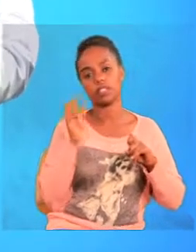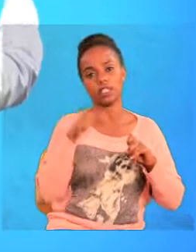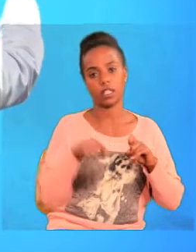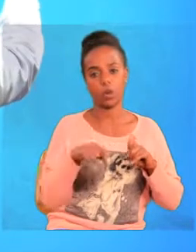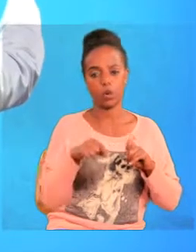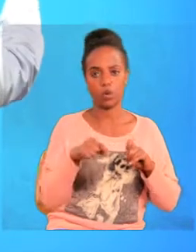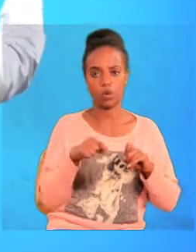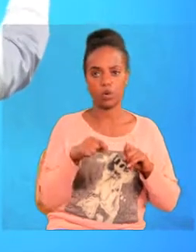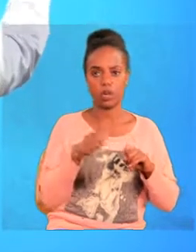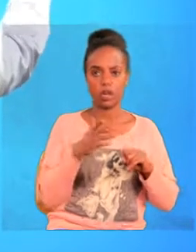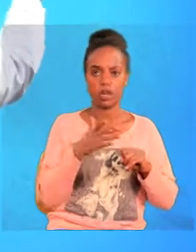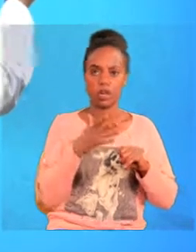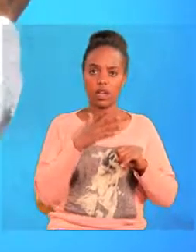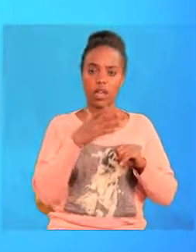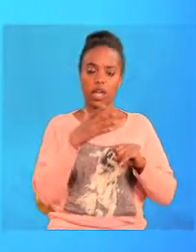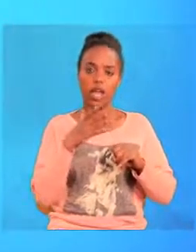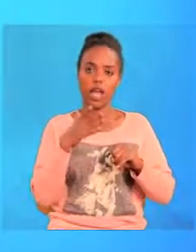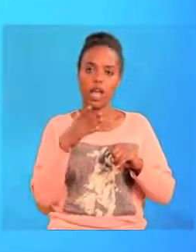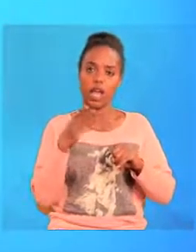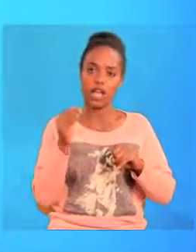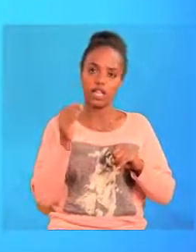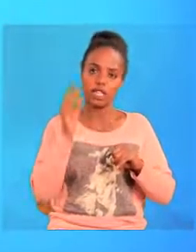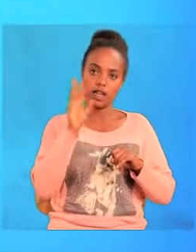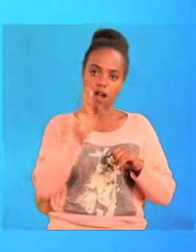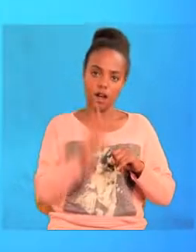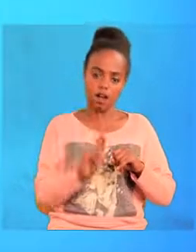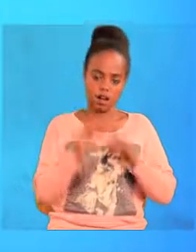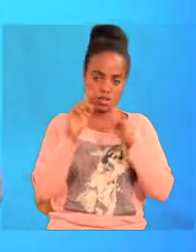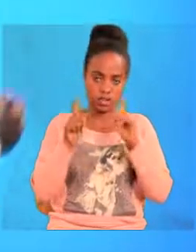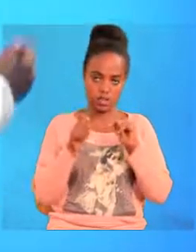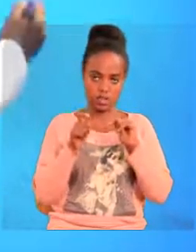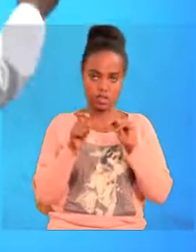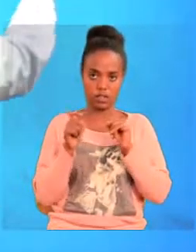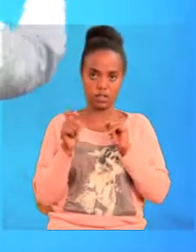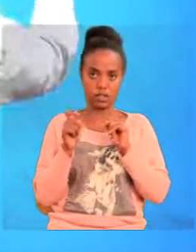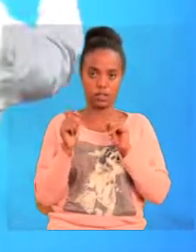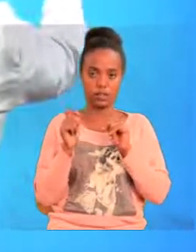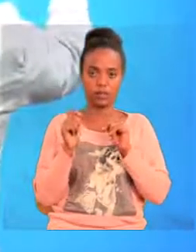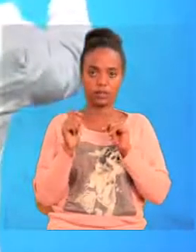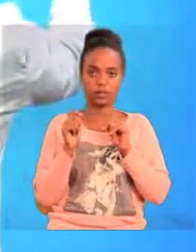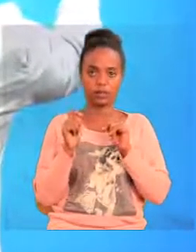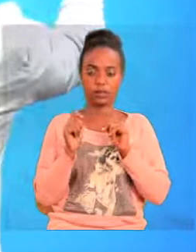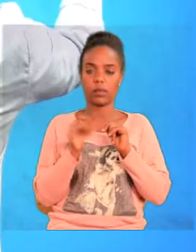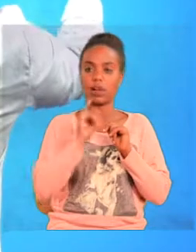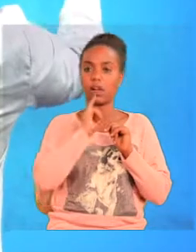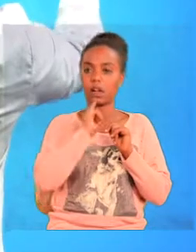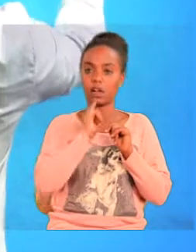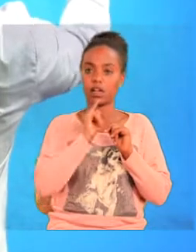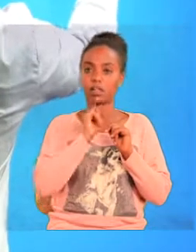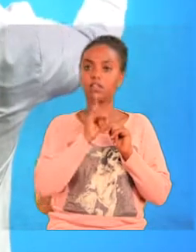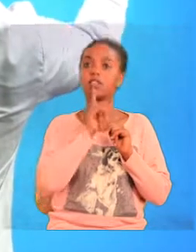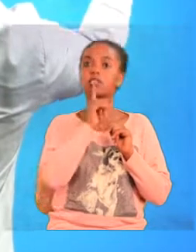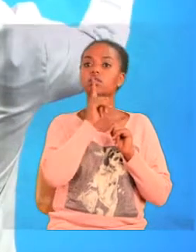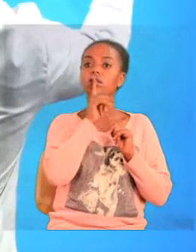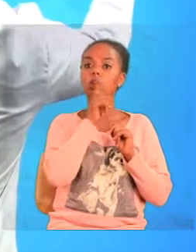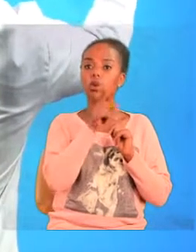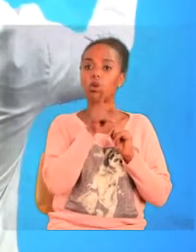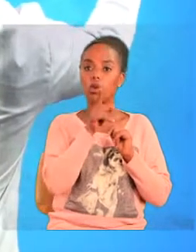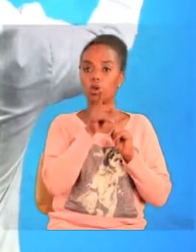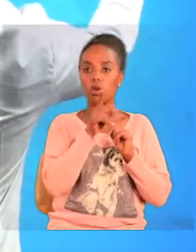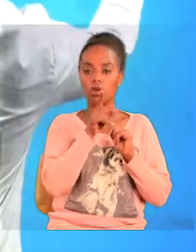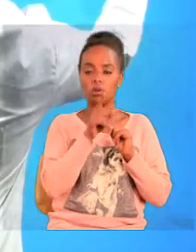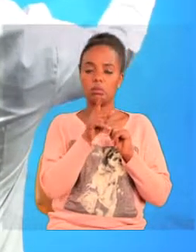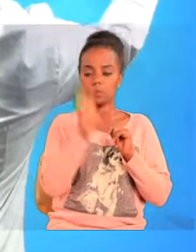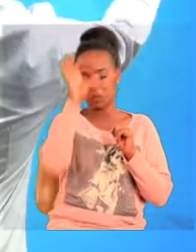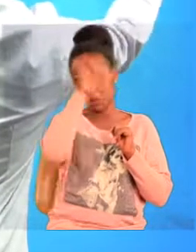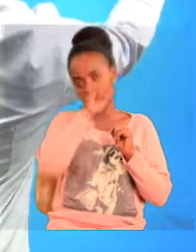Q and R. Negation of Q and R is this. It is true because it is